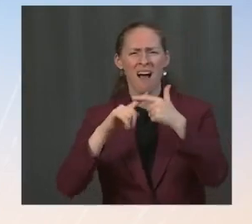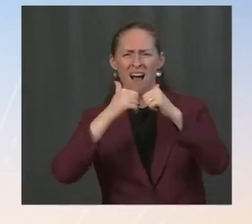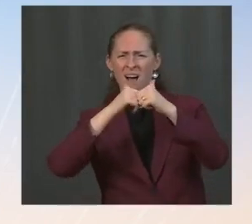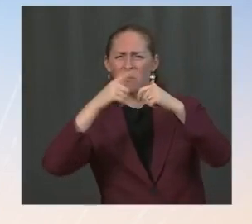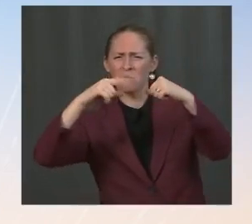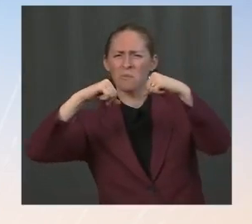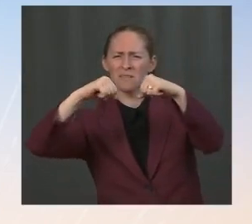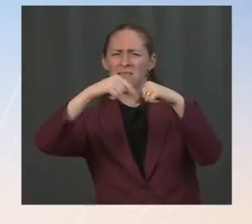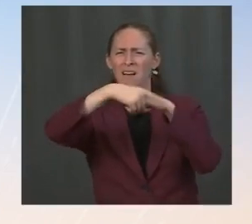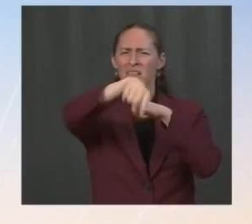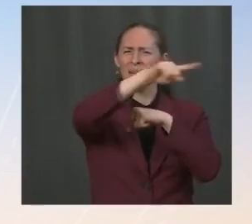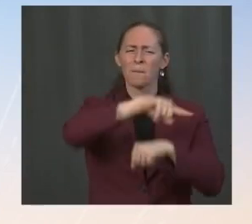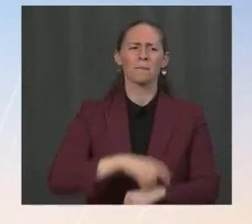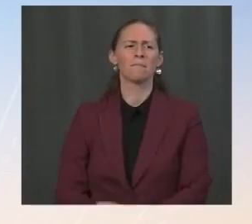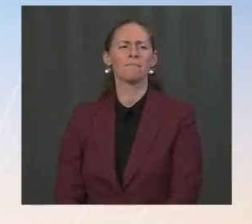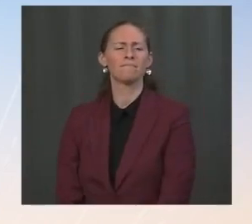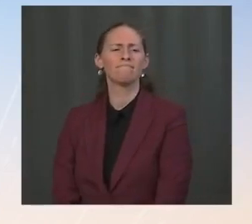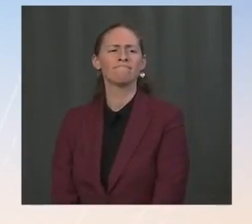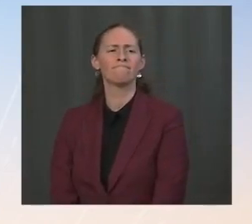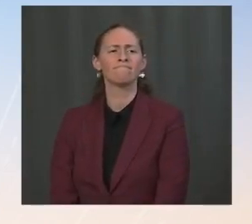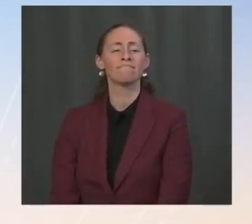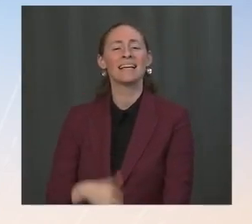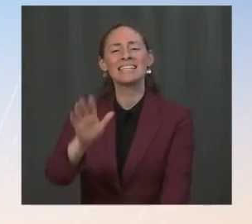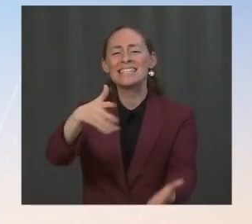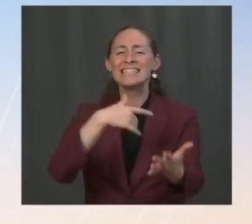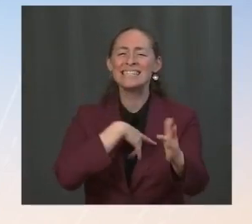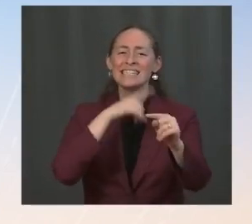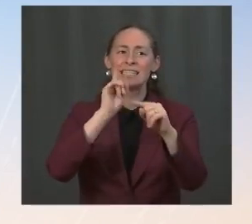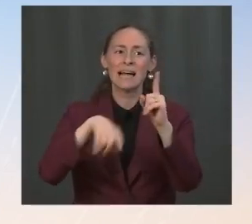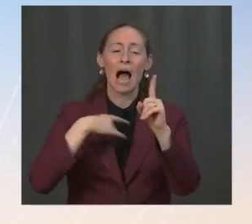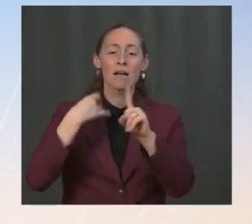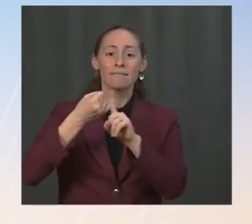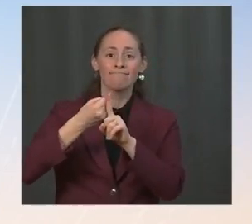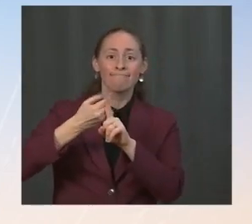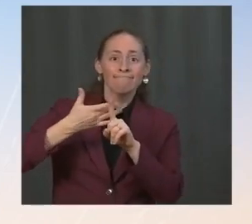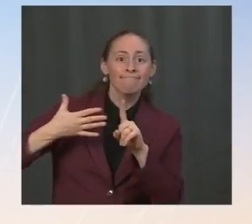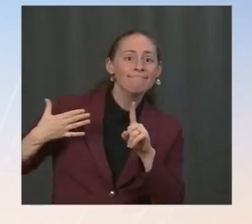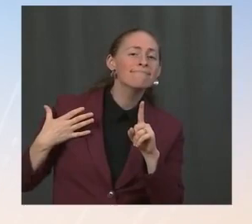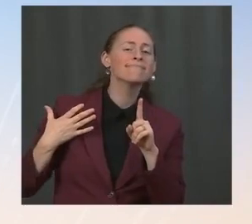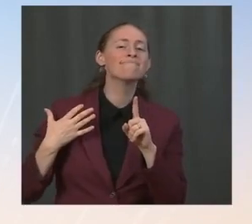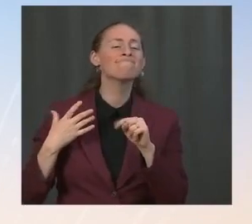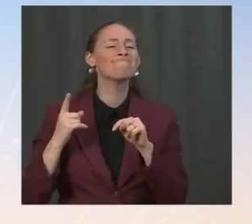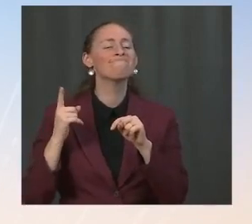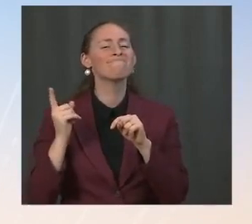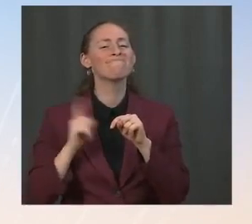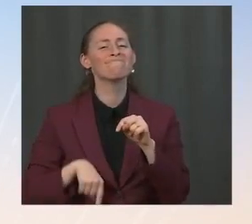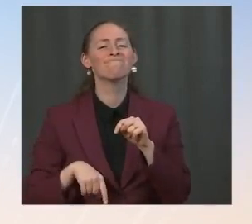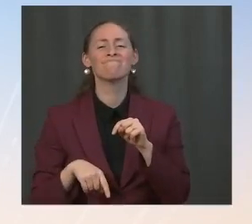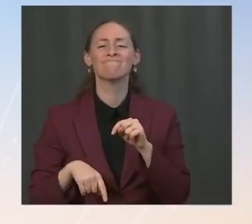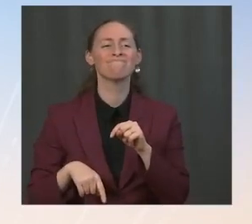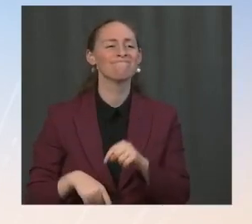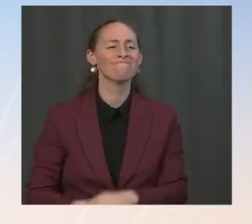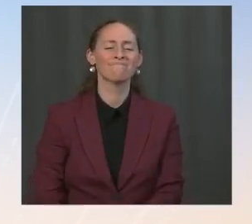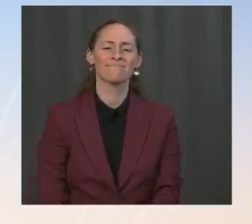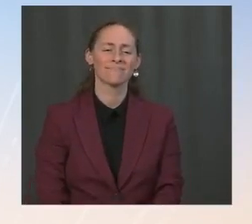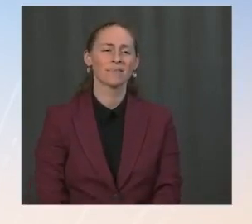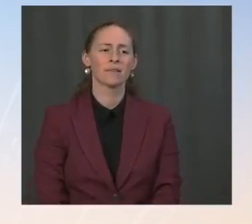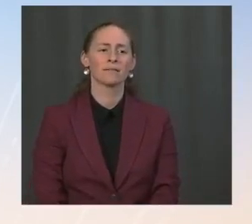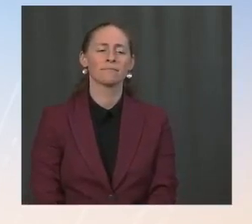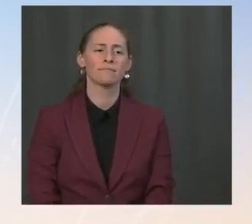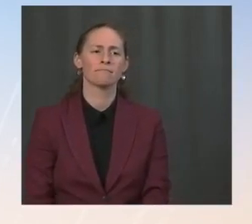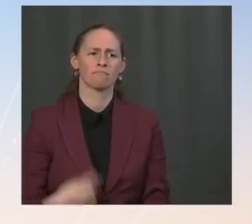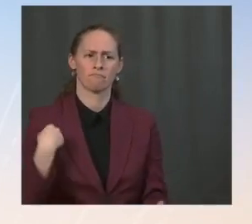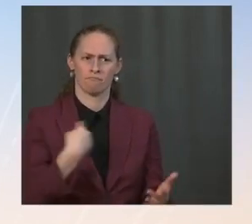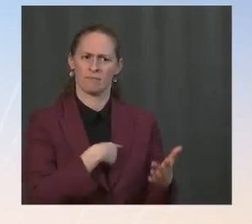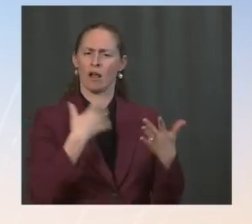I don't think I'm going to get into operational details of what is happening on the ground. Certainly, there are steps taken to protect our troops on